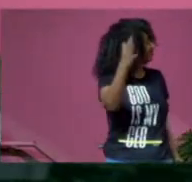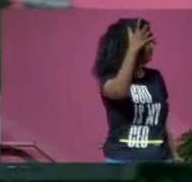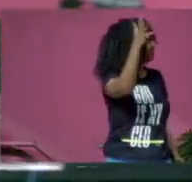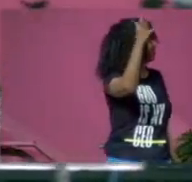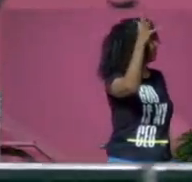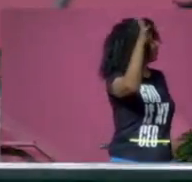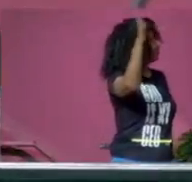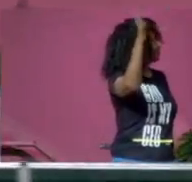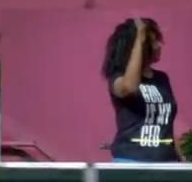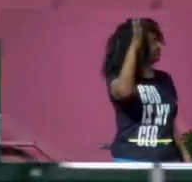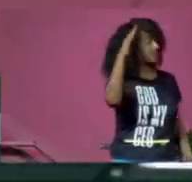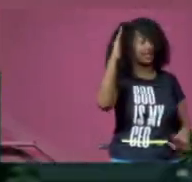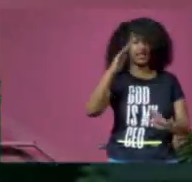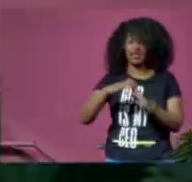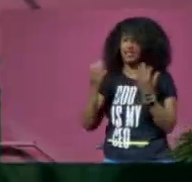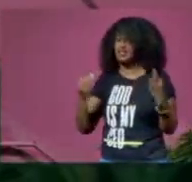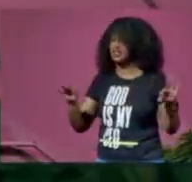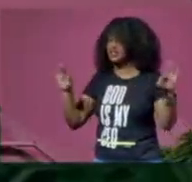that's important.